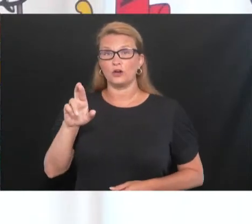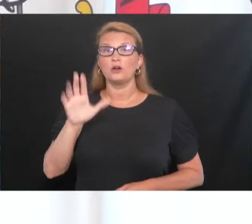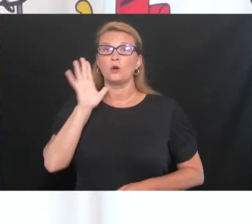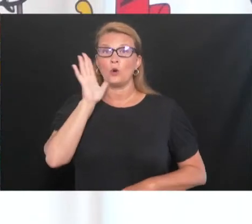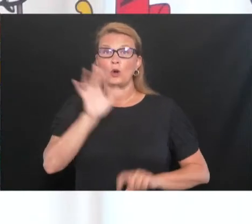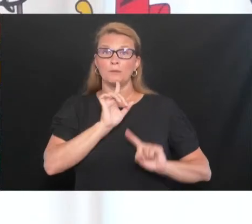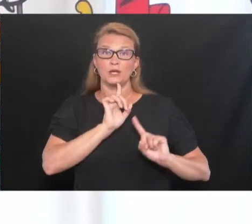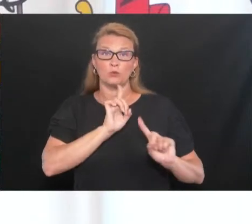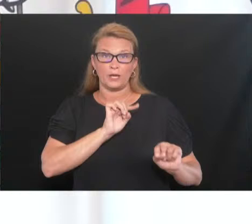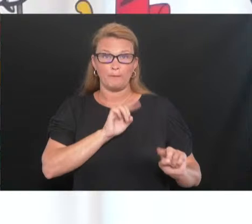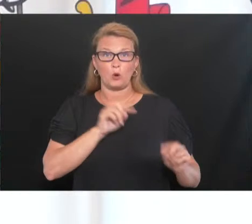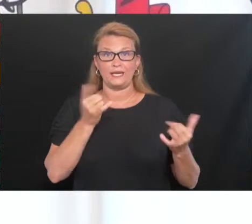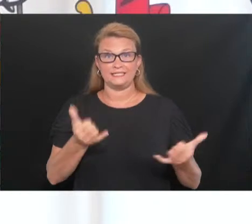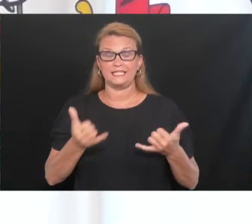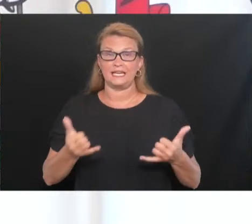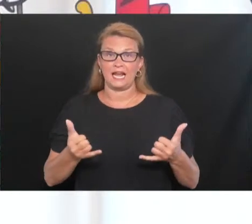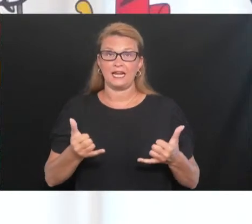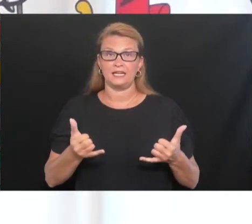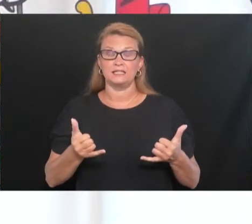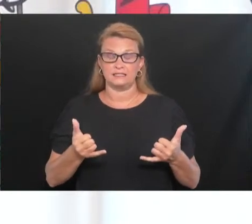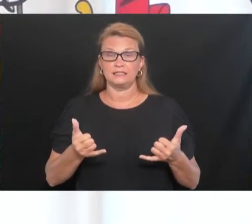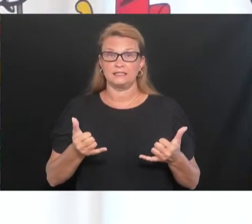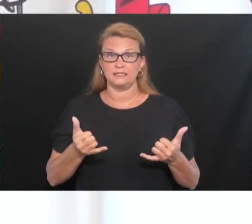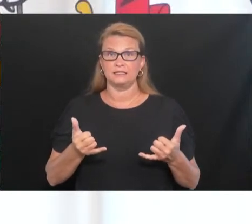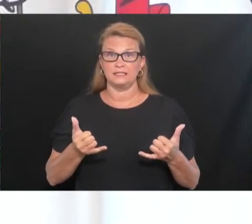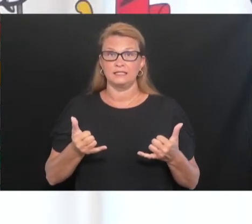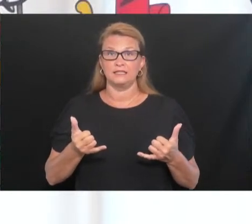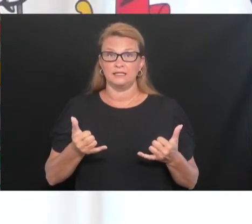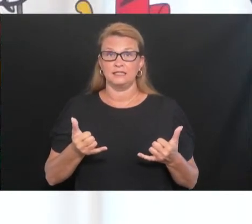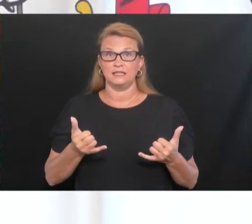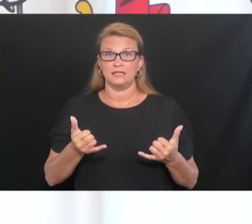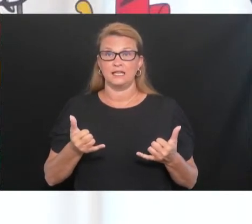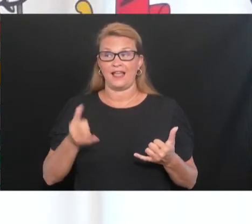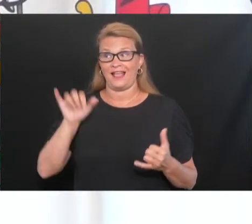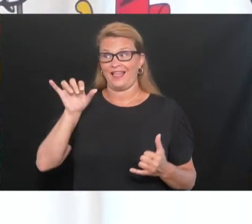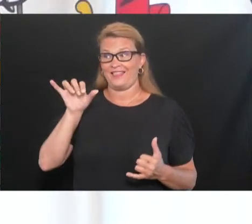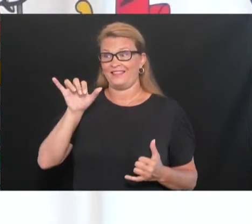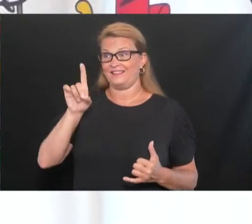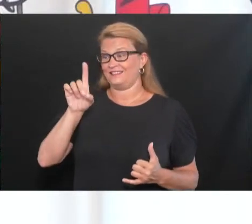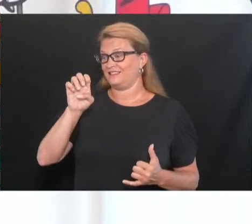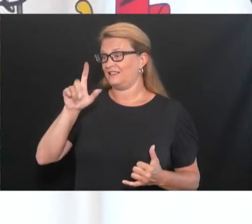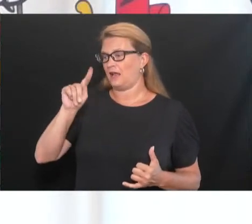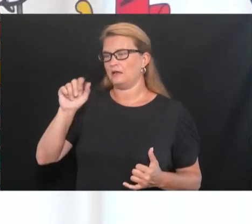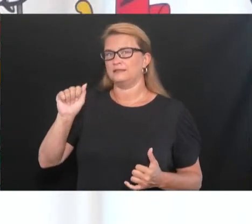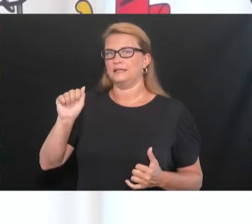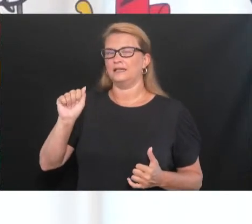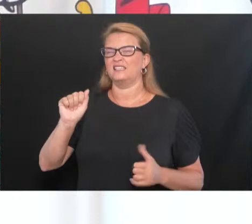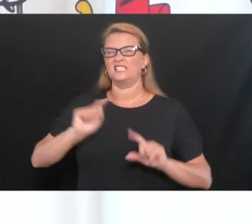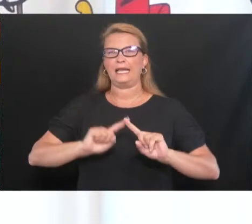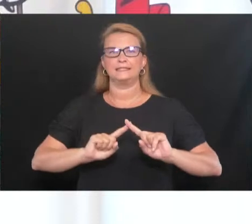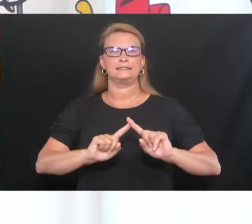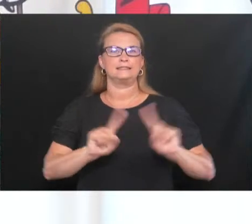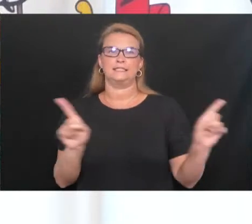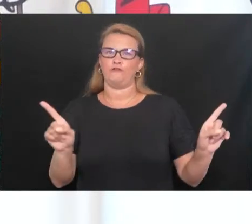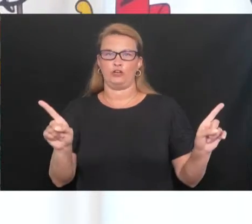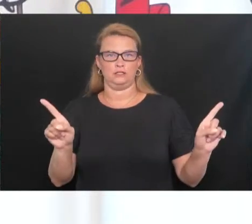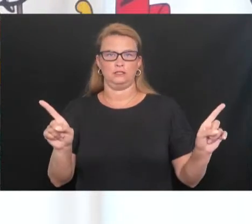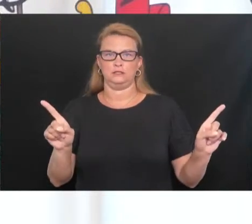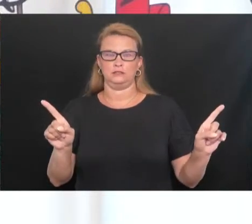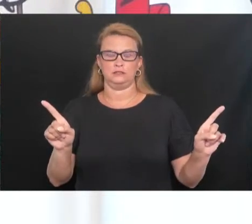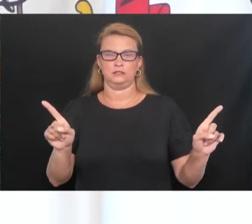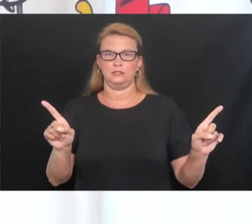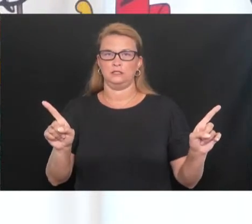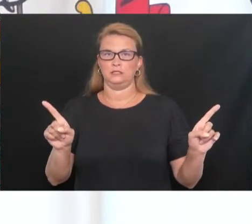Amjad. They'll be reporting to you that this variant is different. It is much,